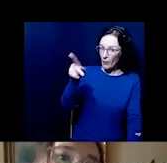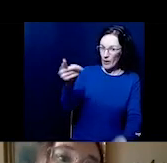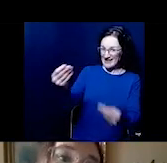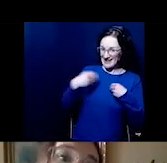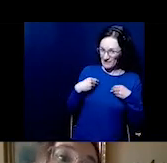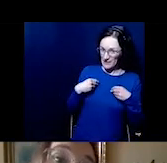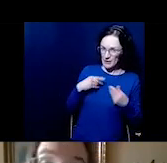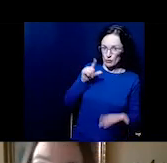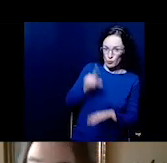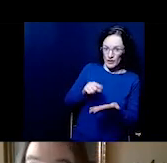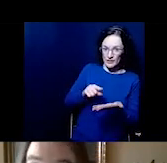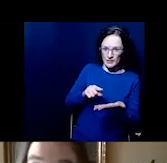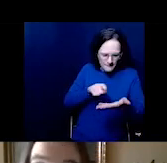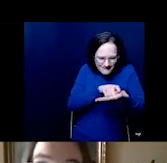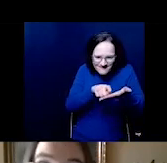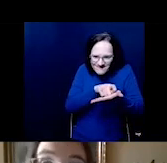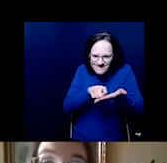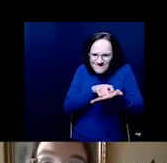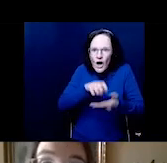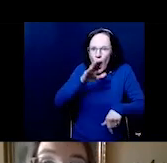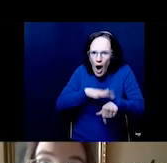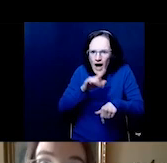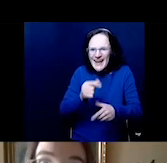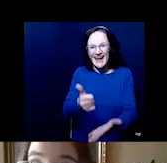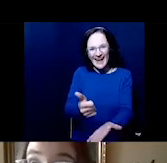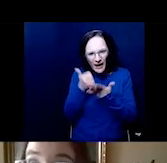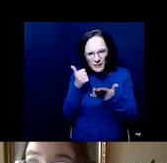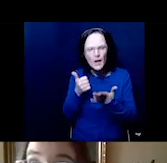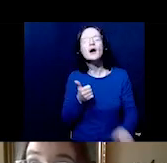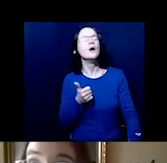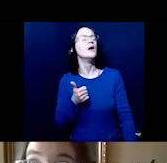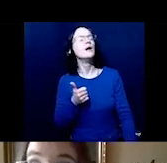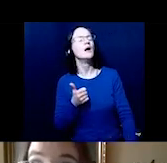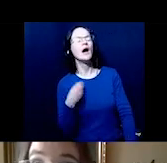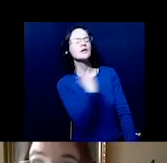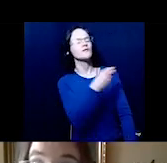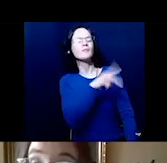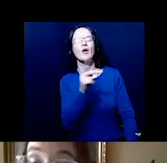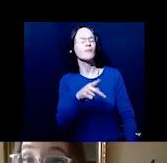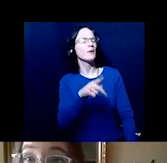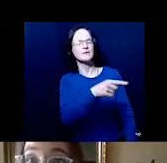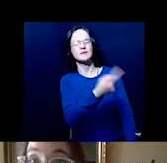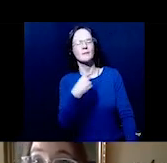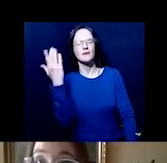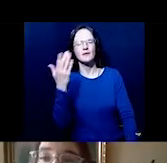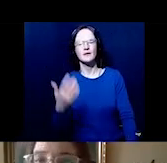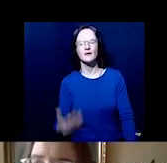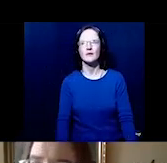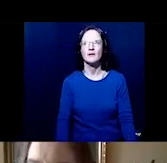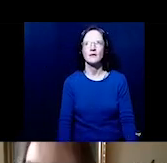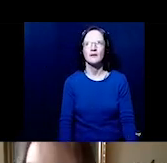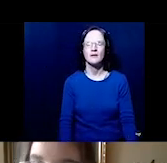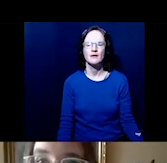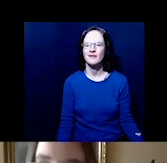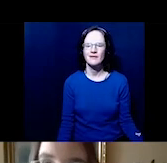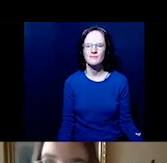yeah, there's also field placements that are not adapted. I have, for example, not